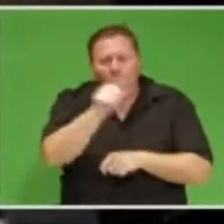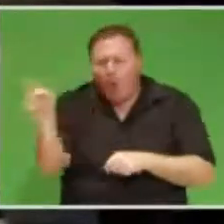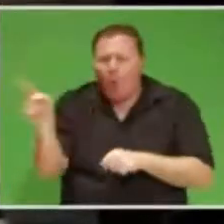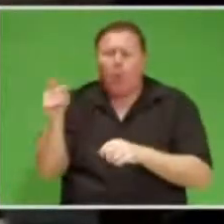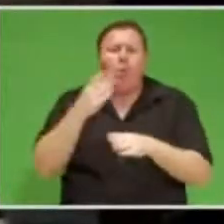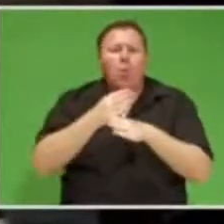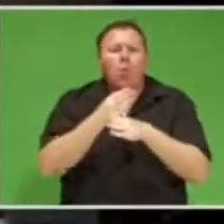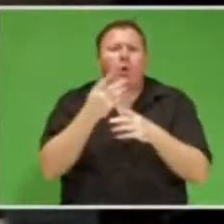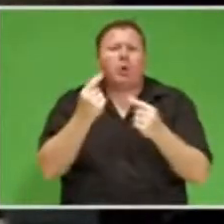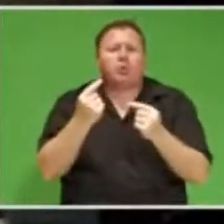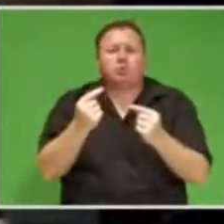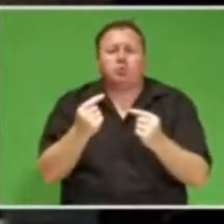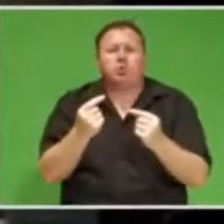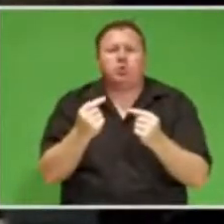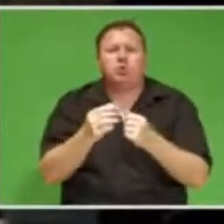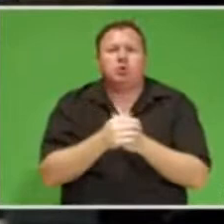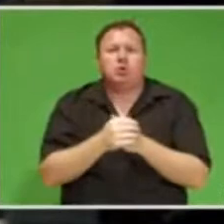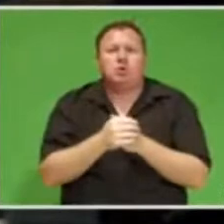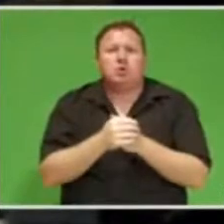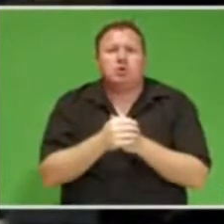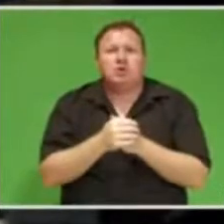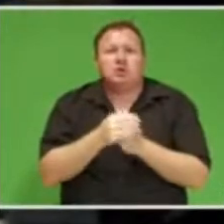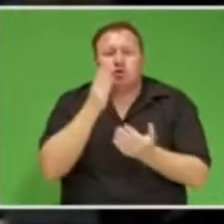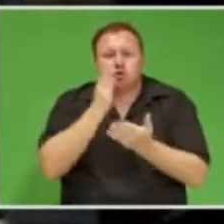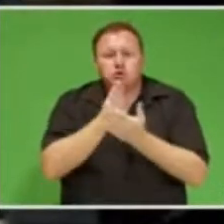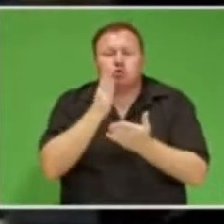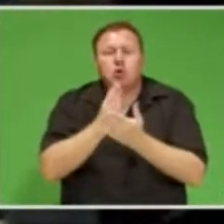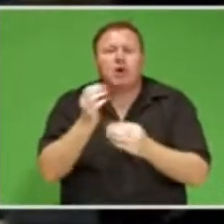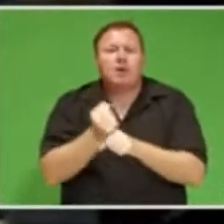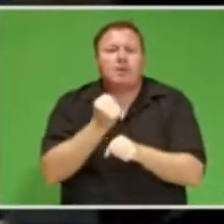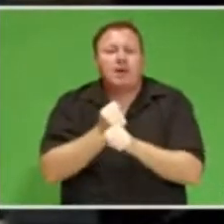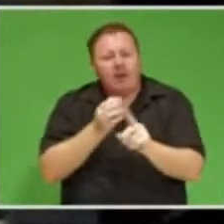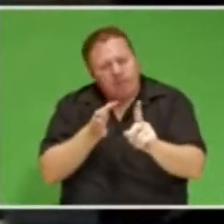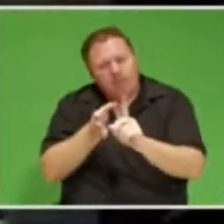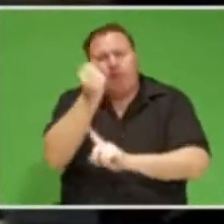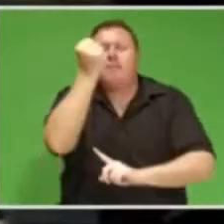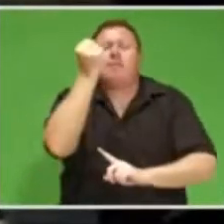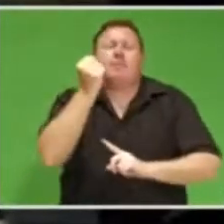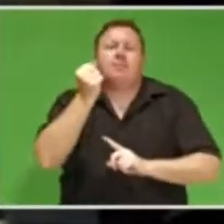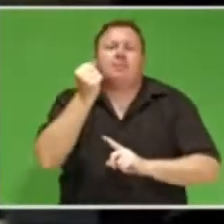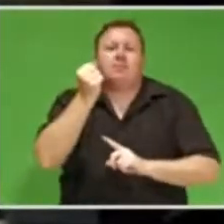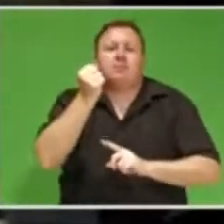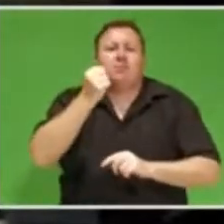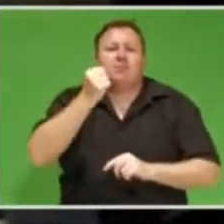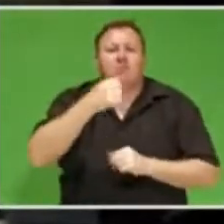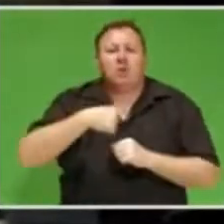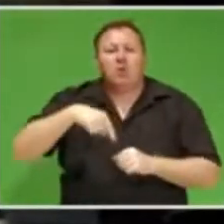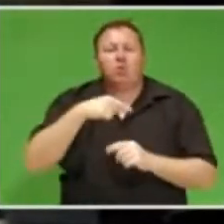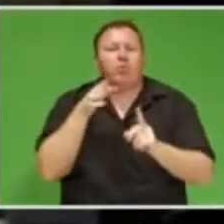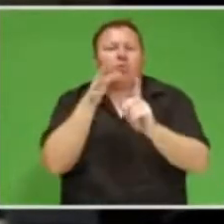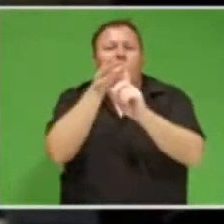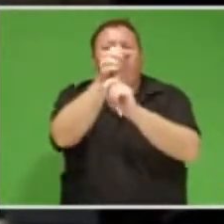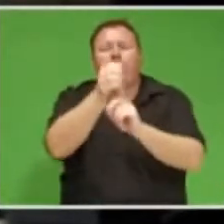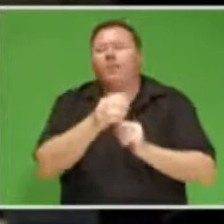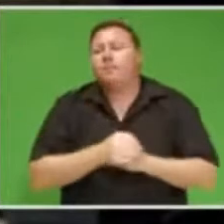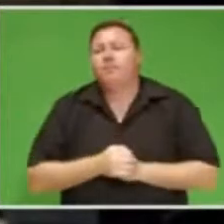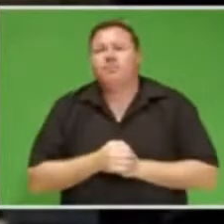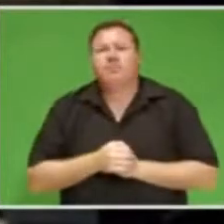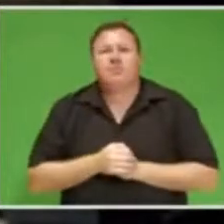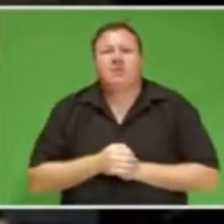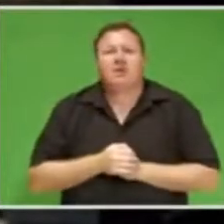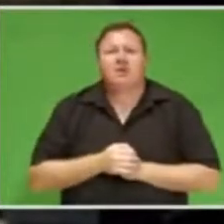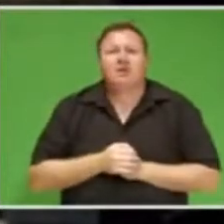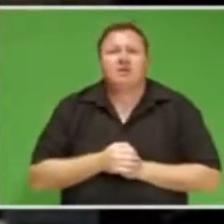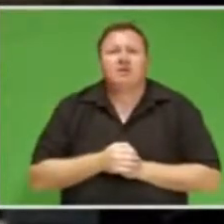sure that we do indeed achieve what we have said we will. This will release valuable spectrum